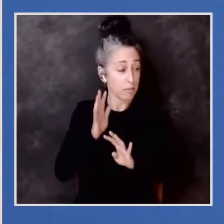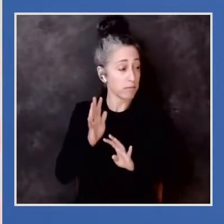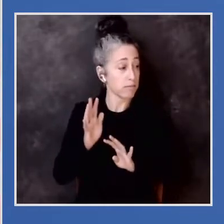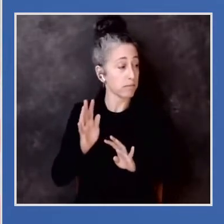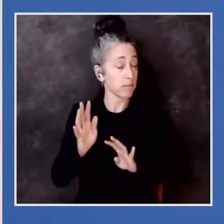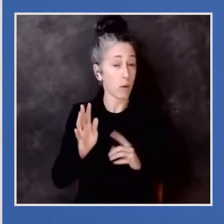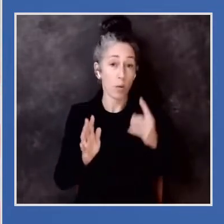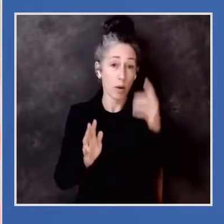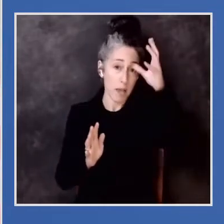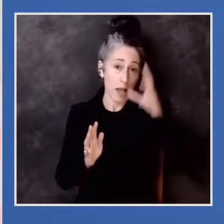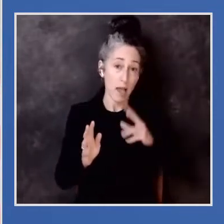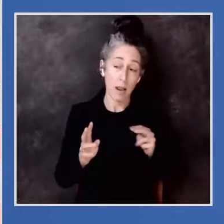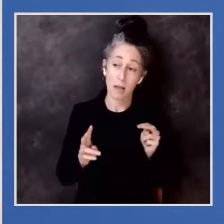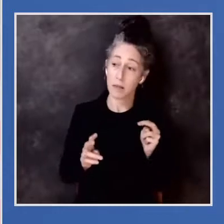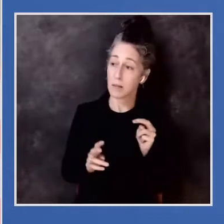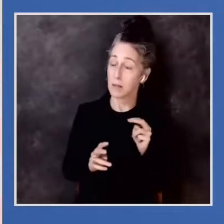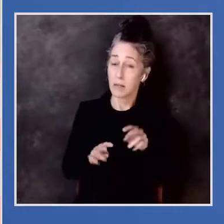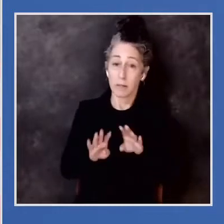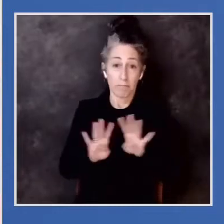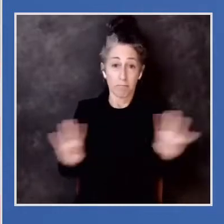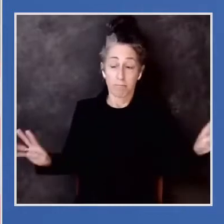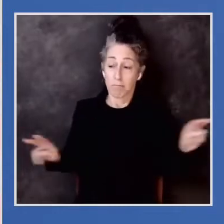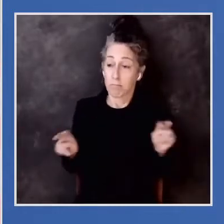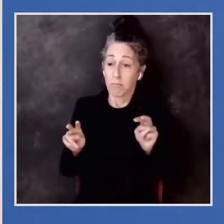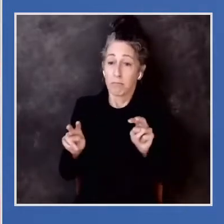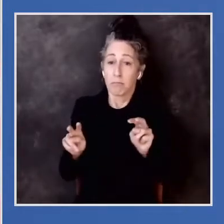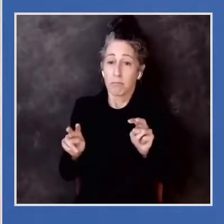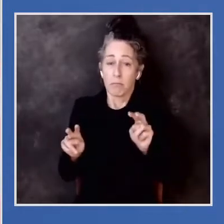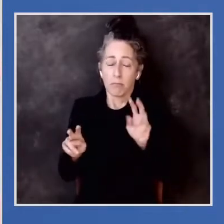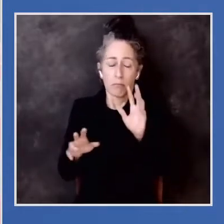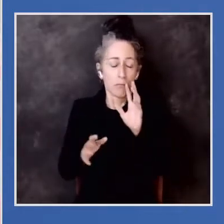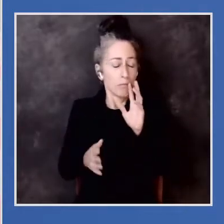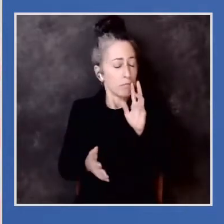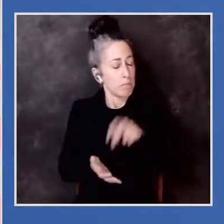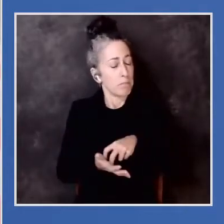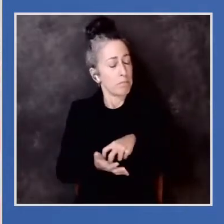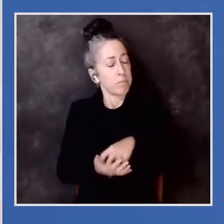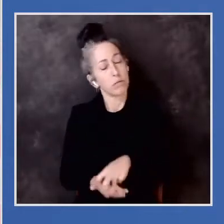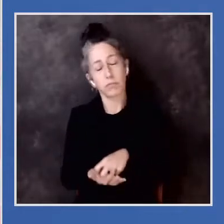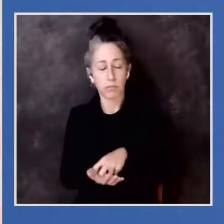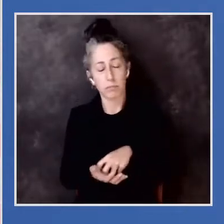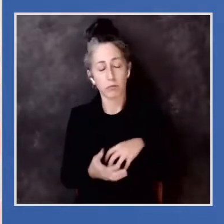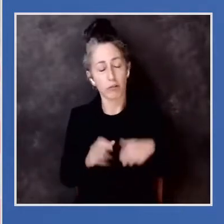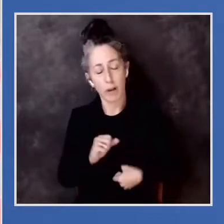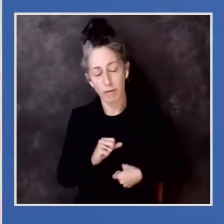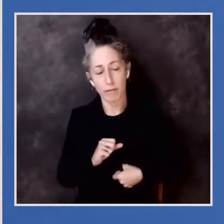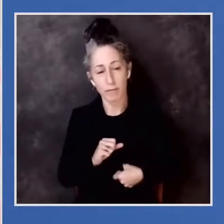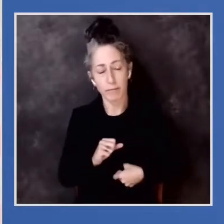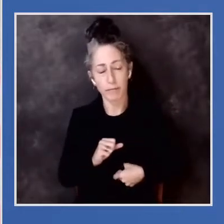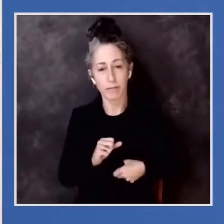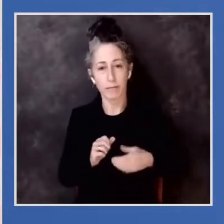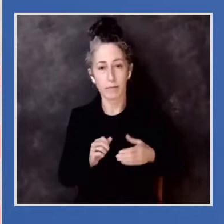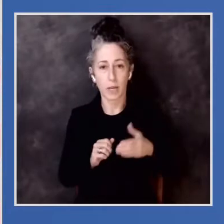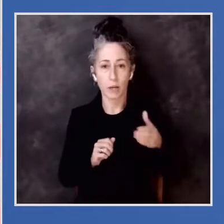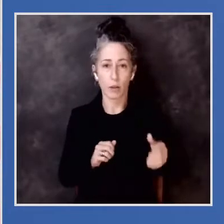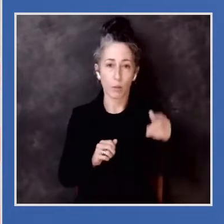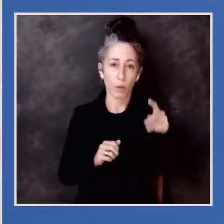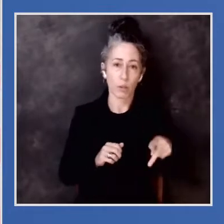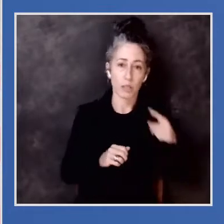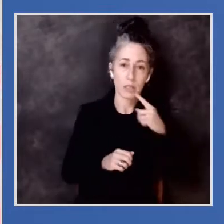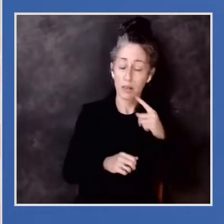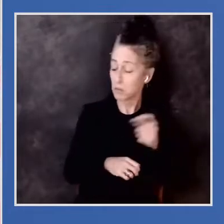grief. And the neighbor asked him, "Did you know the president?" The response was,